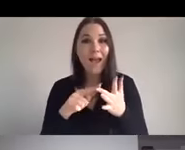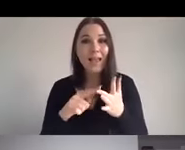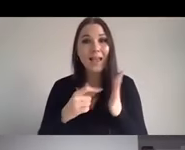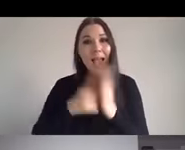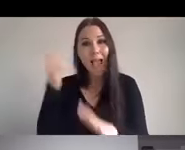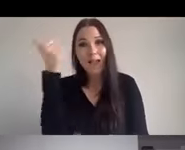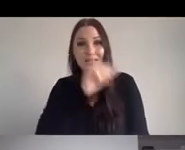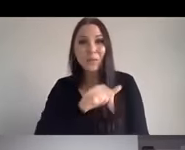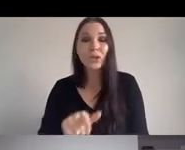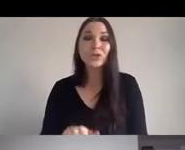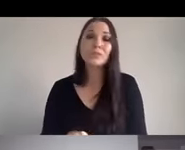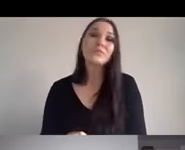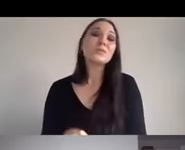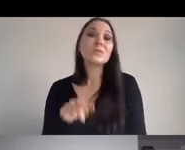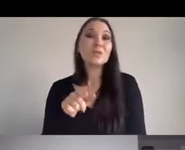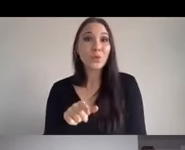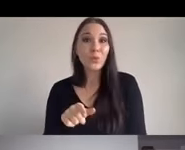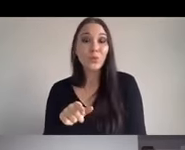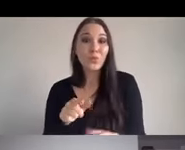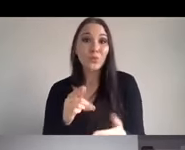expert. So this is thing we really